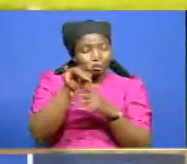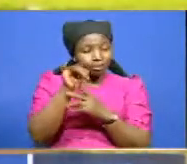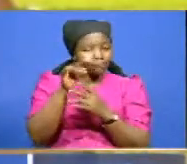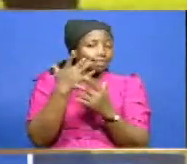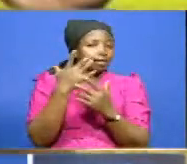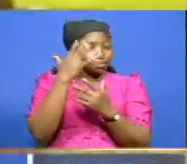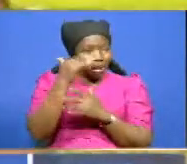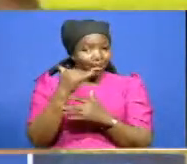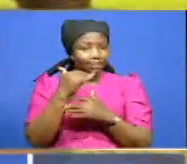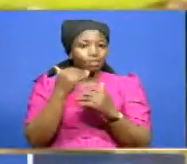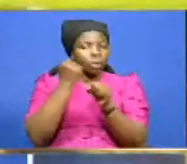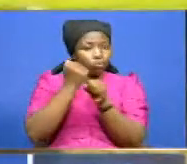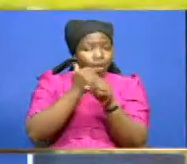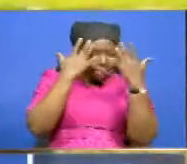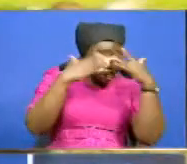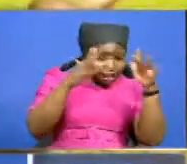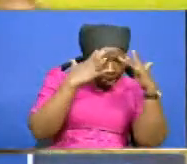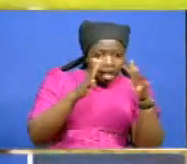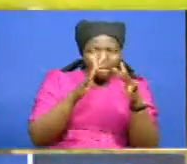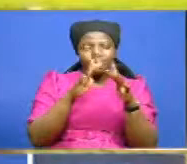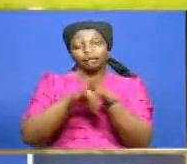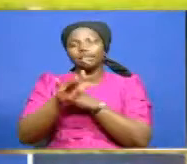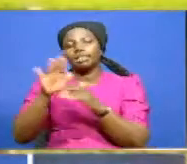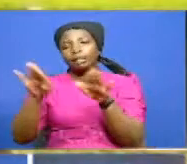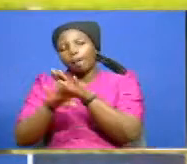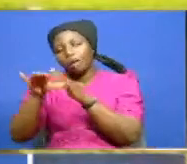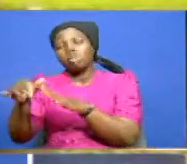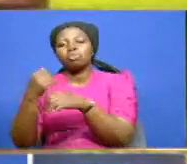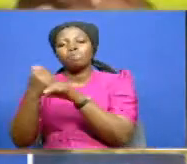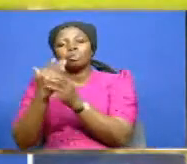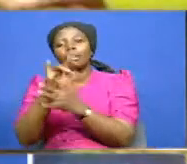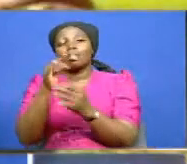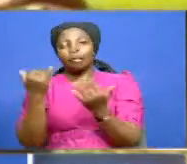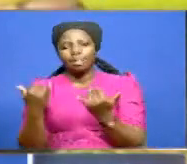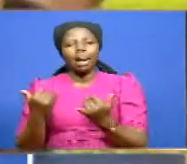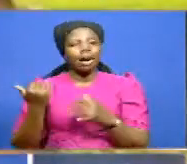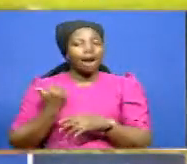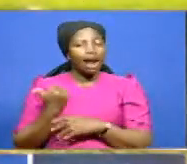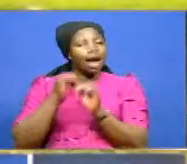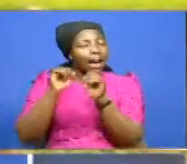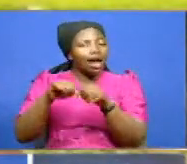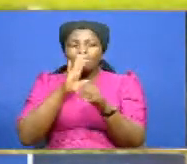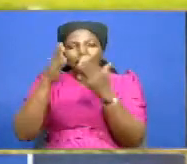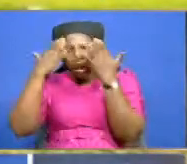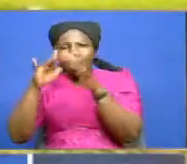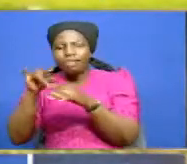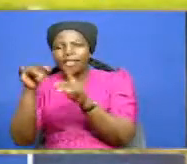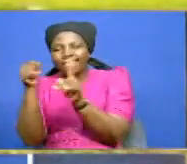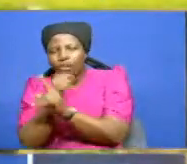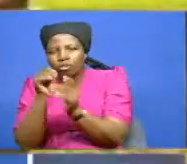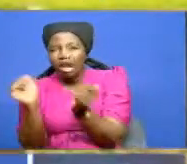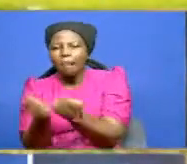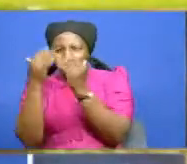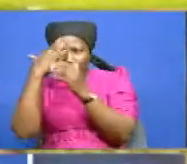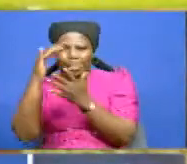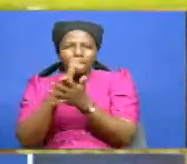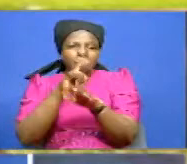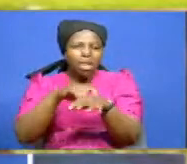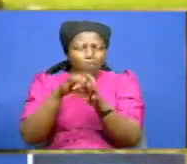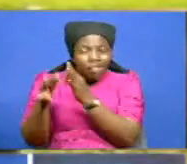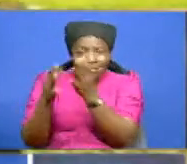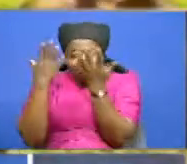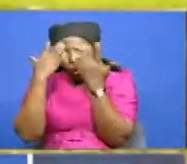sensitizations that we are conducting in the sub-counties so that these adolescents can be aware that these violations are happening. Because sometimes if they do not